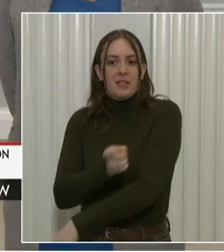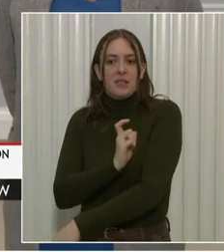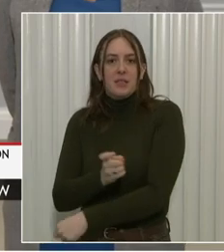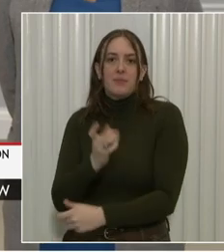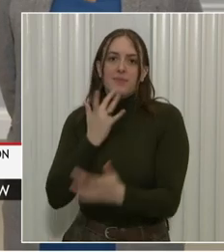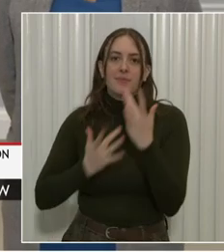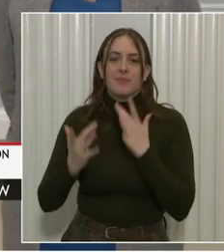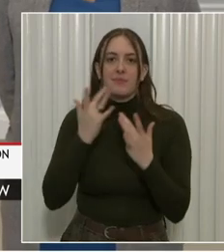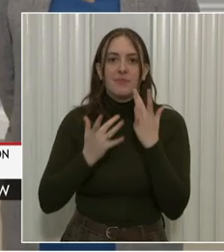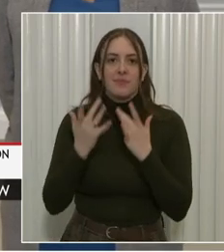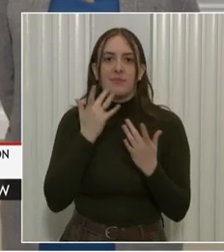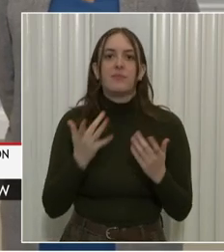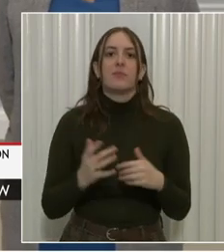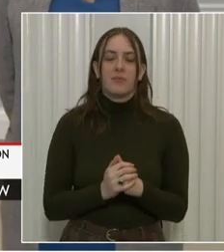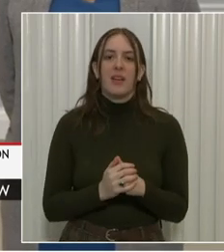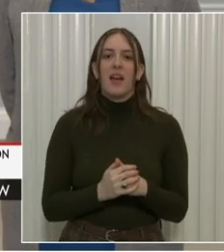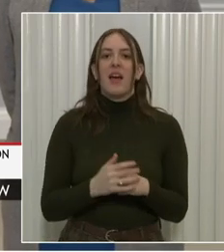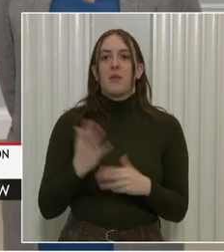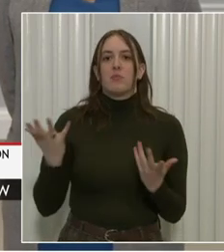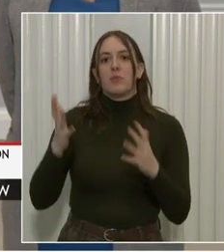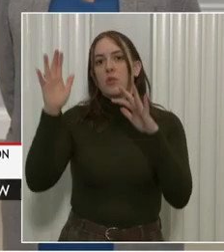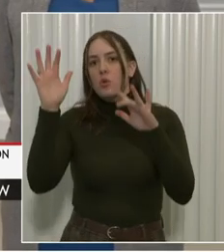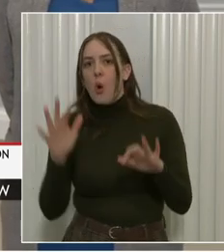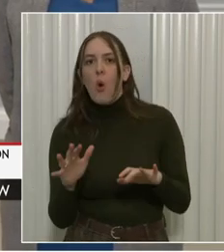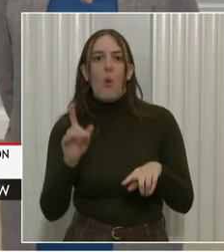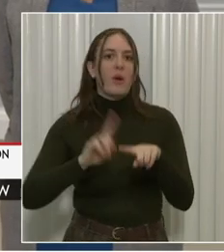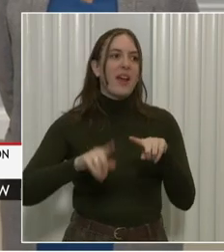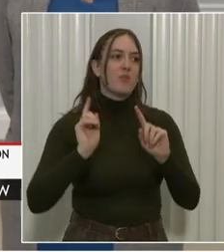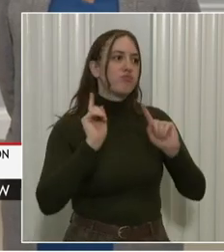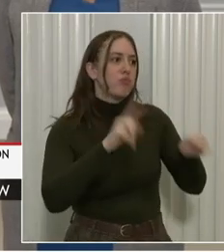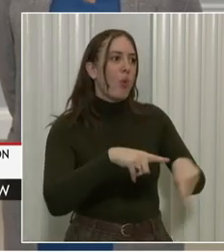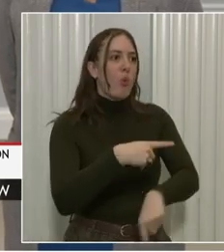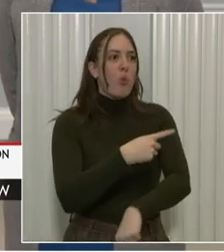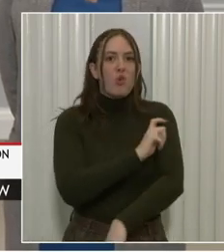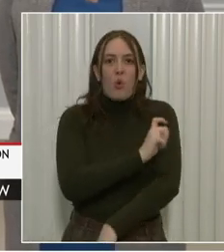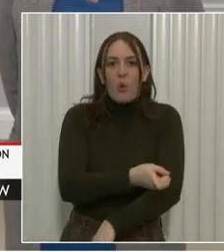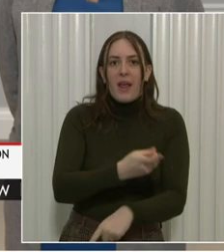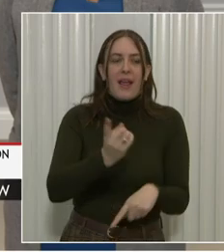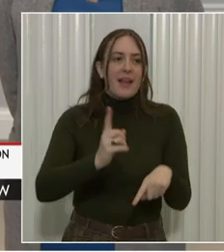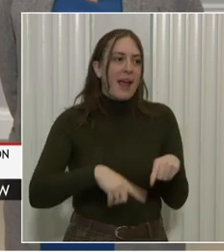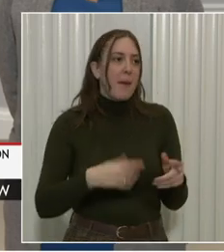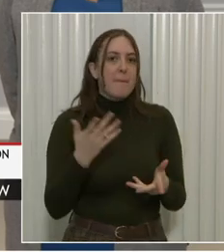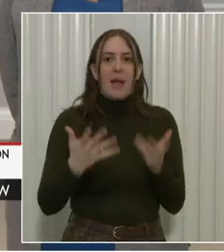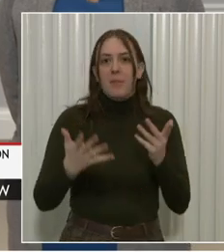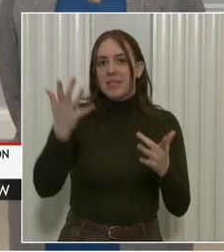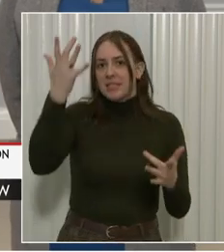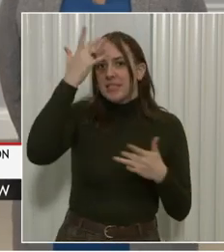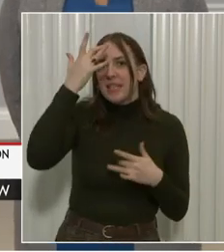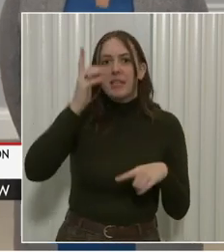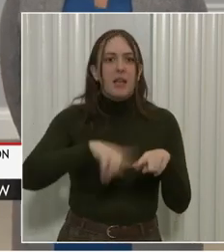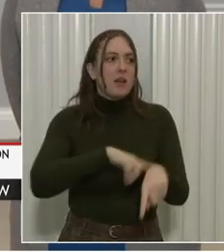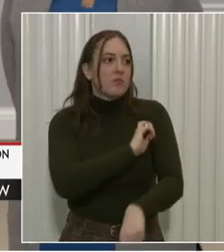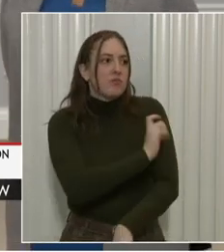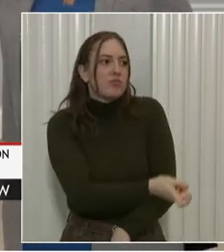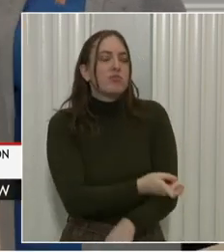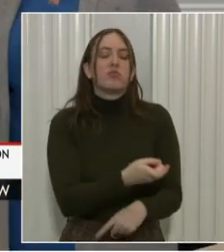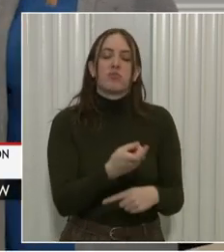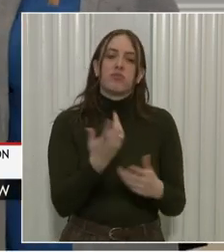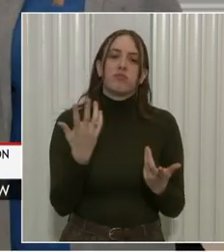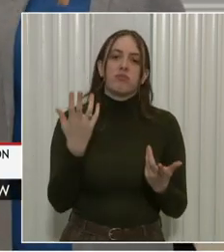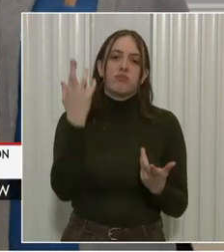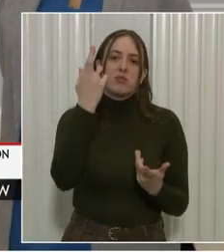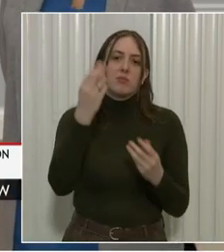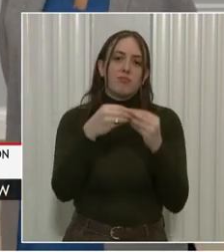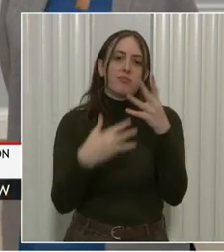And also, donors may need to reschedule their donation appointments due to seasonal respiratory illnesses like colds and flu. And